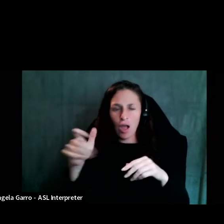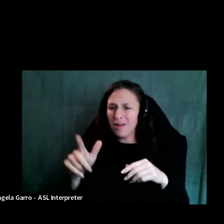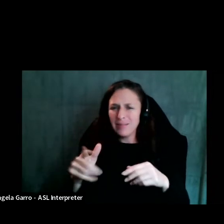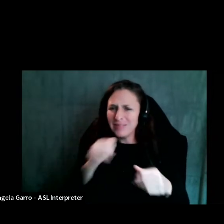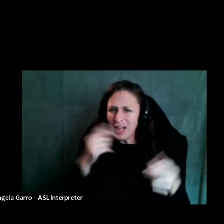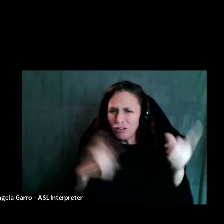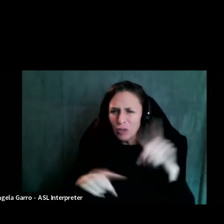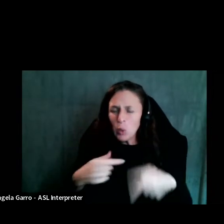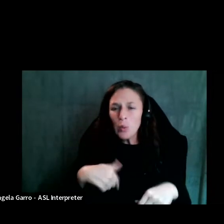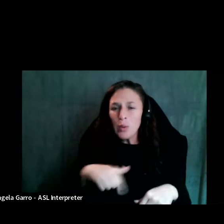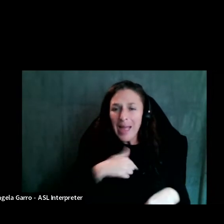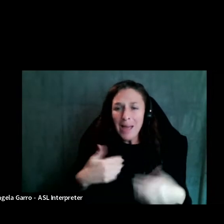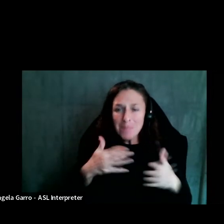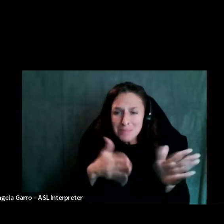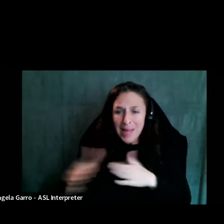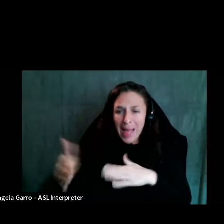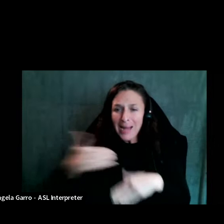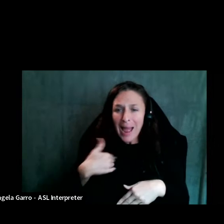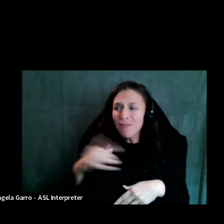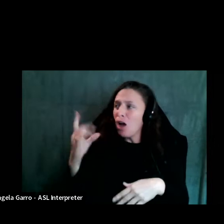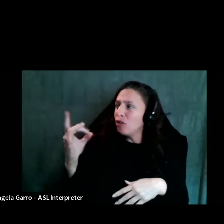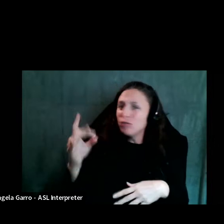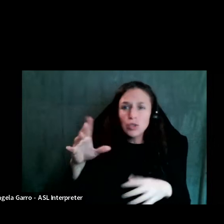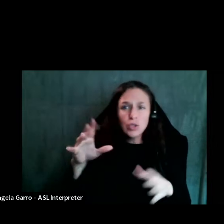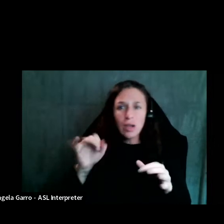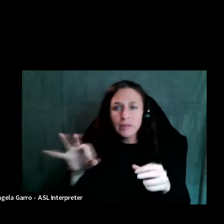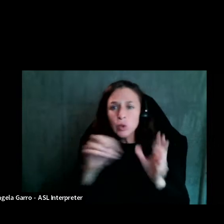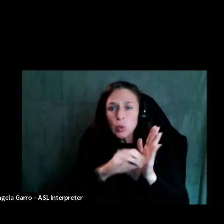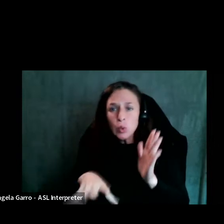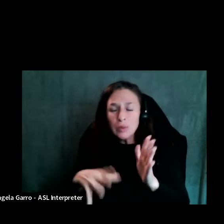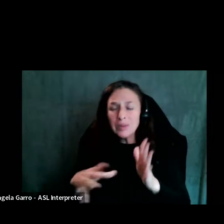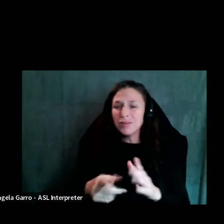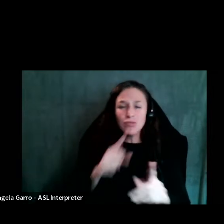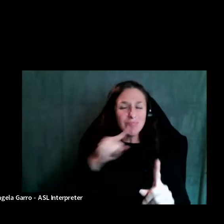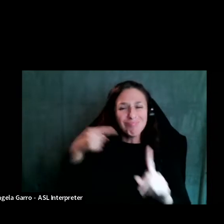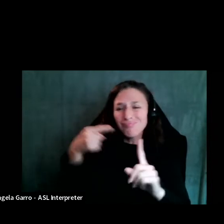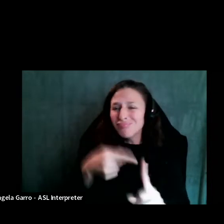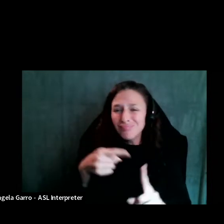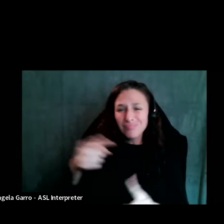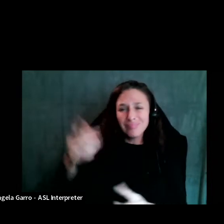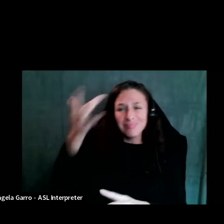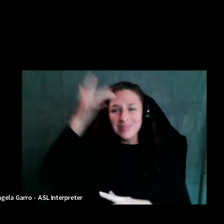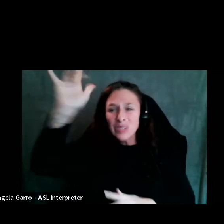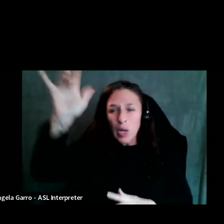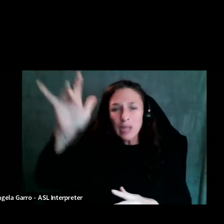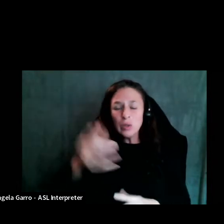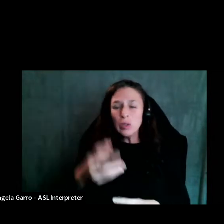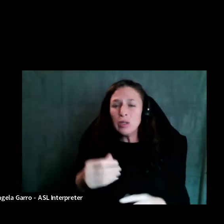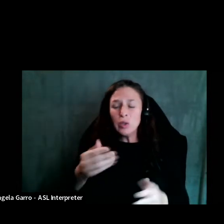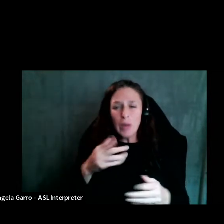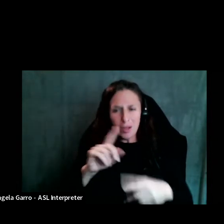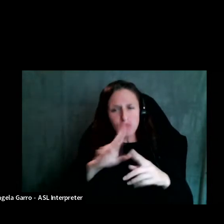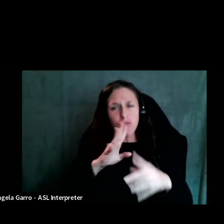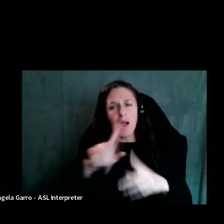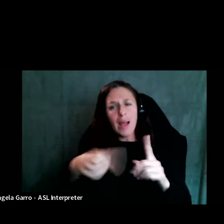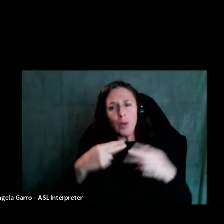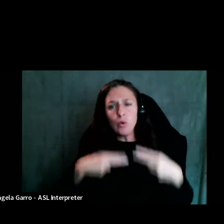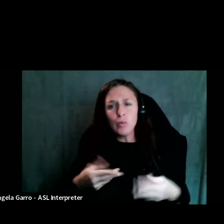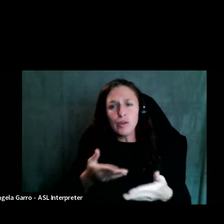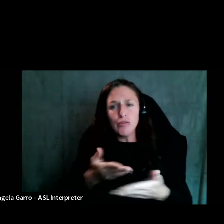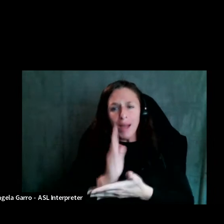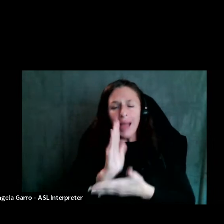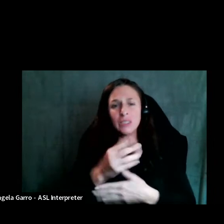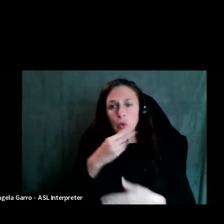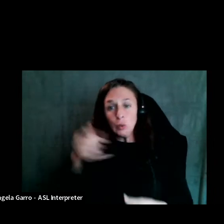of students listen to this distinguished intellectual speak about human rights, a Jewish man to speak about human rights.